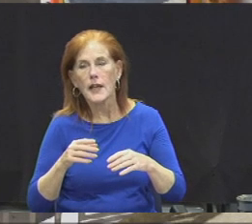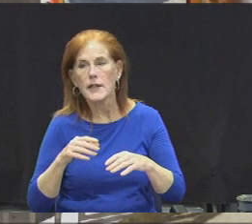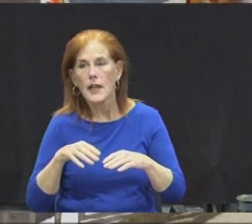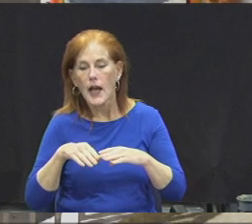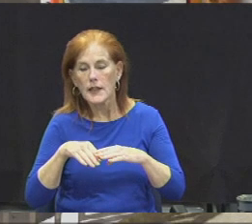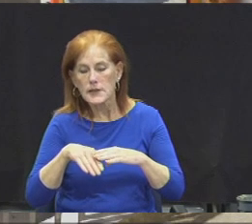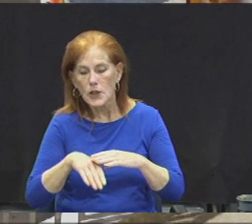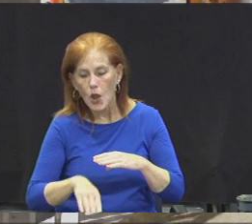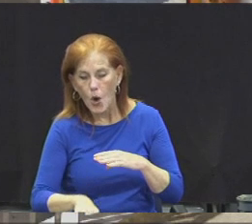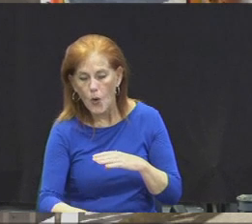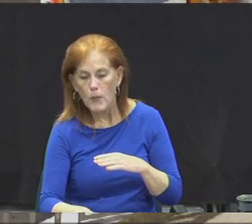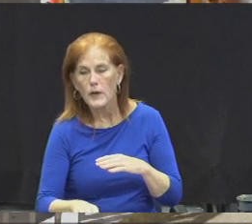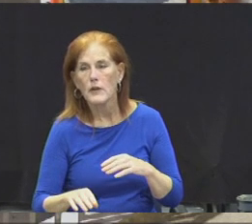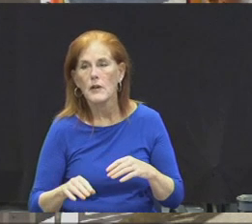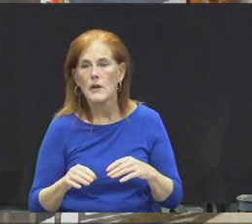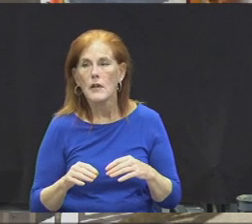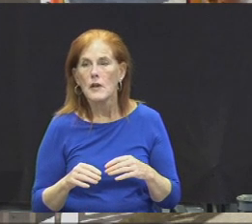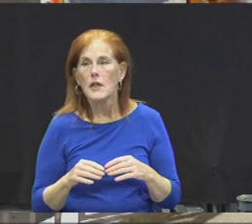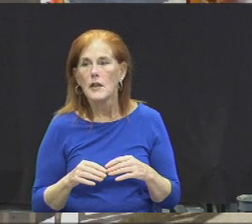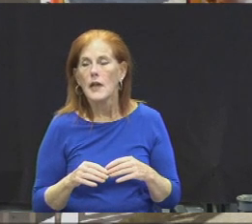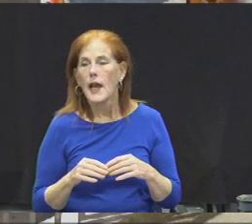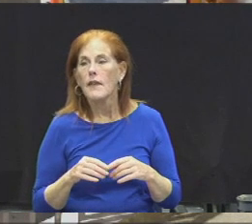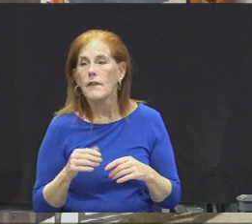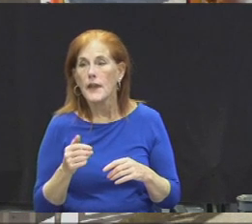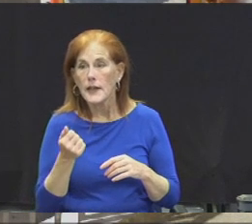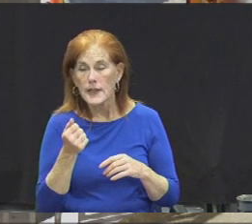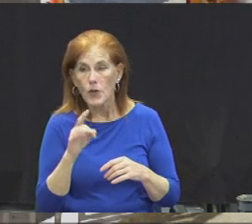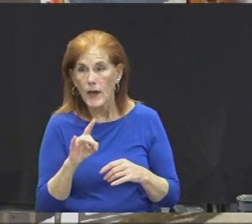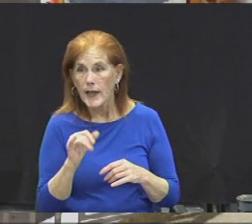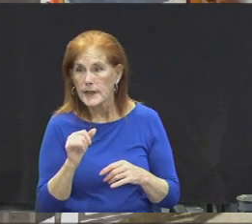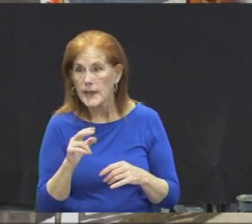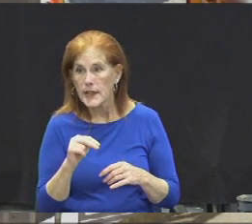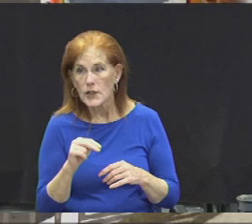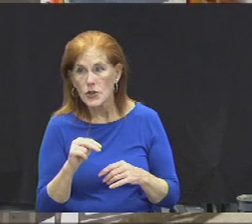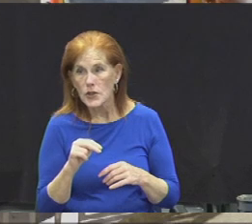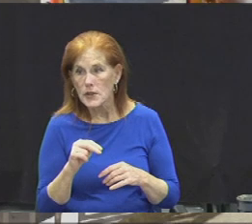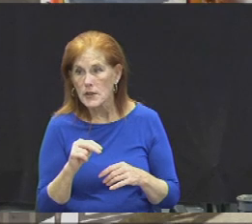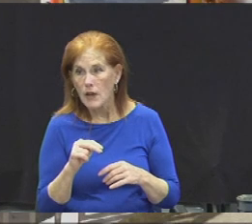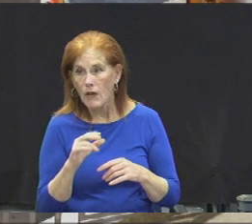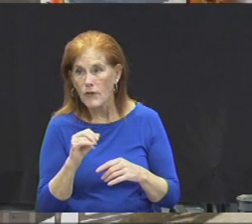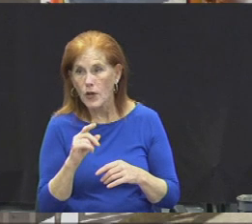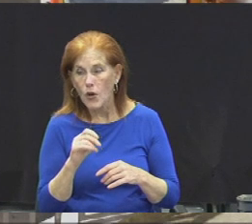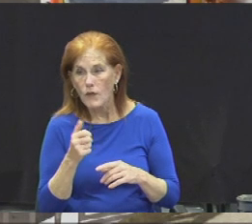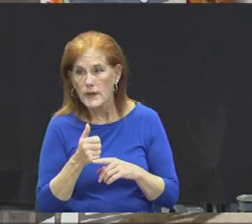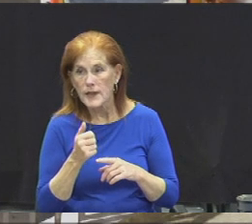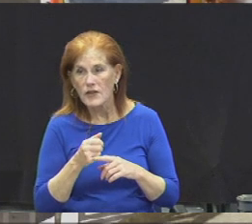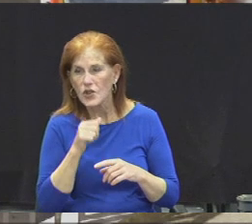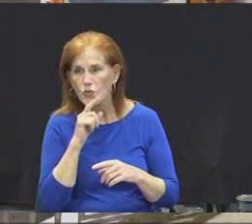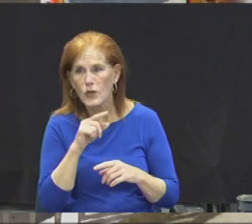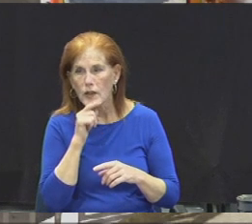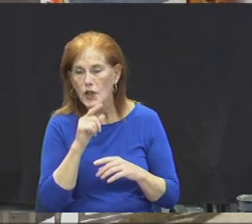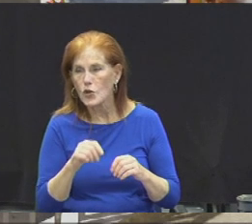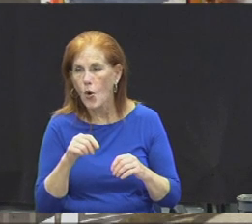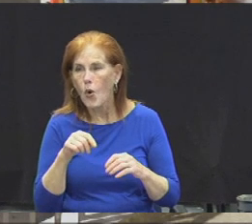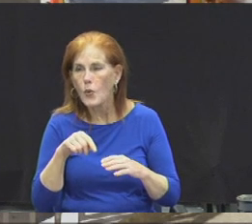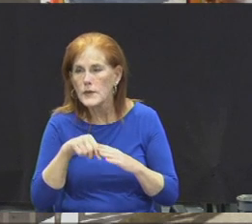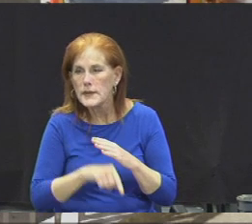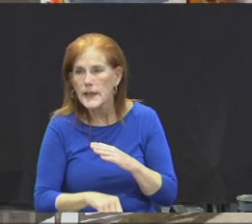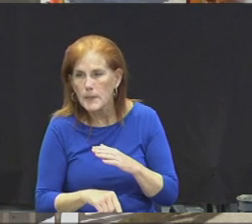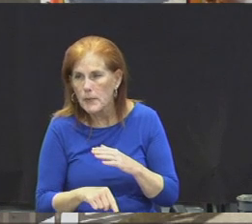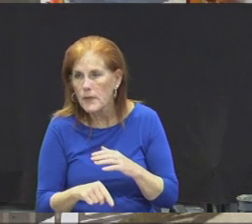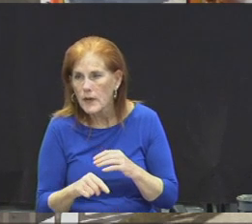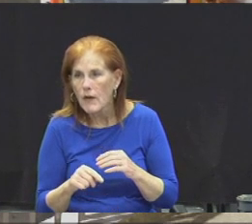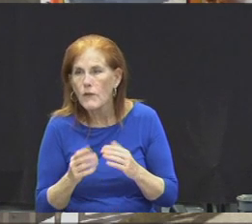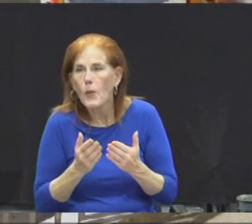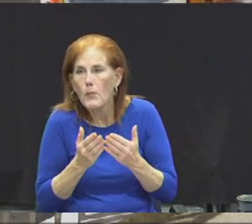then the depth of the boat cove itself is just 18 inches. So there is not kind of a deeper section here where we anticipate a lot of kind